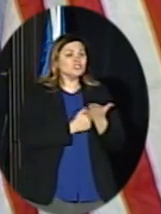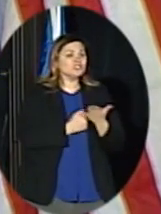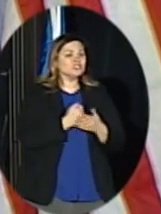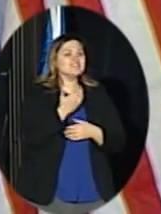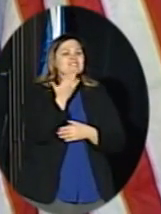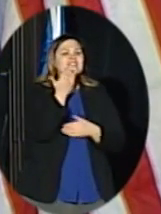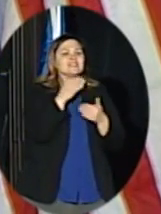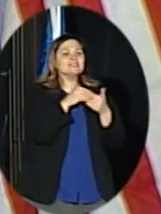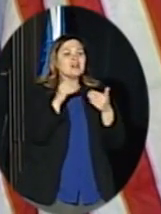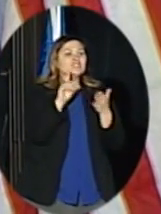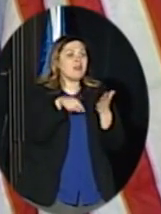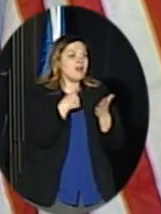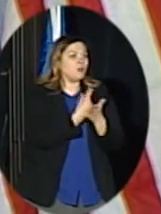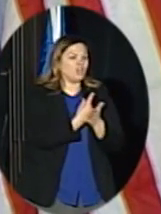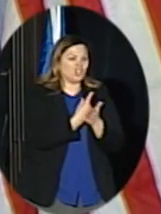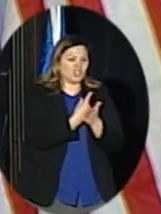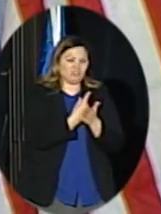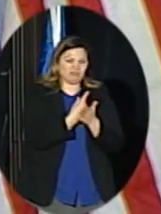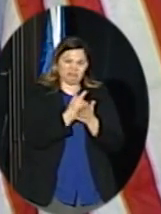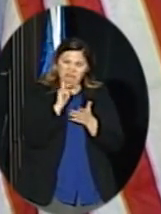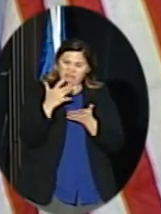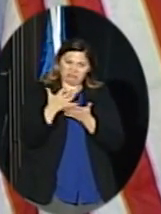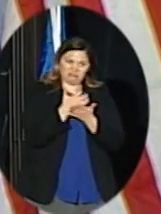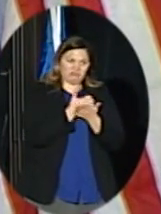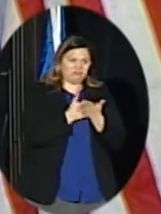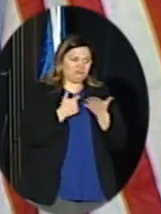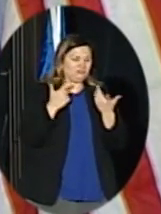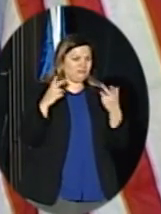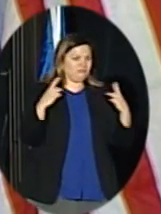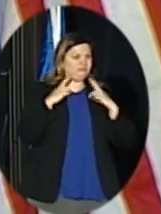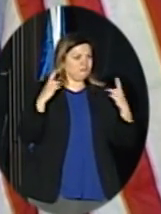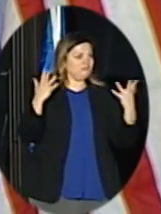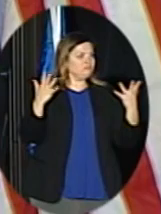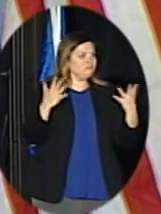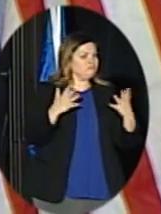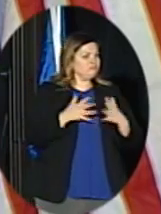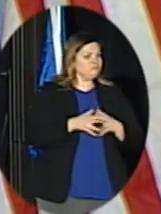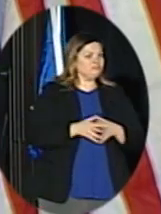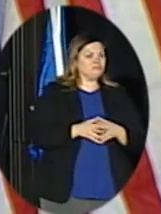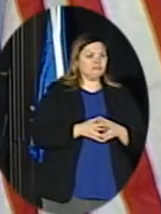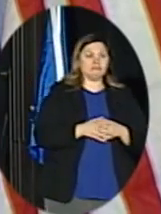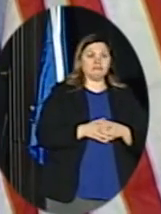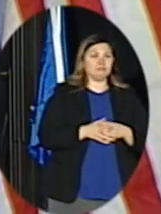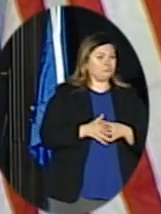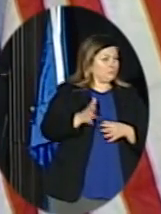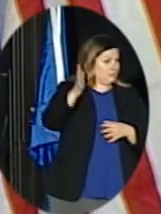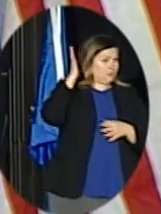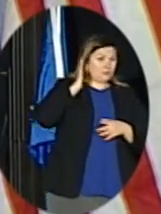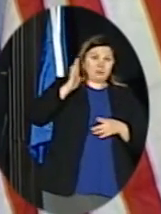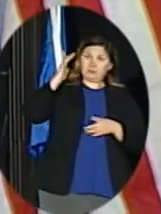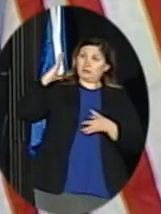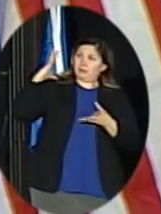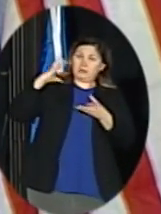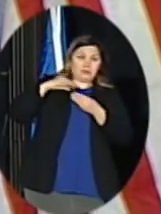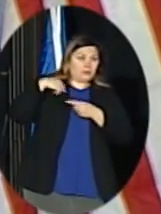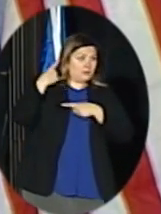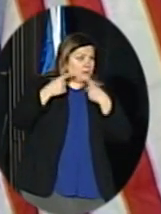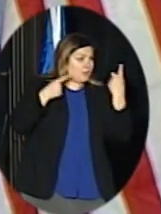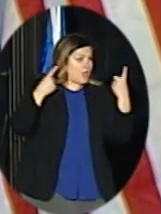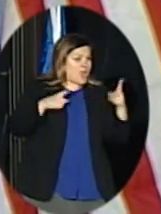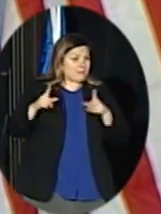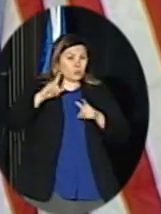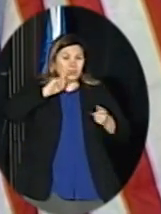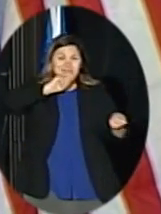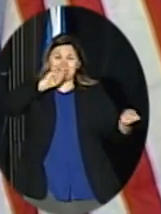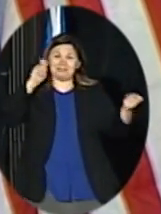We've changed a lot since then, and we're transforming again now. In neighborhood after neighborhood, I hear that as excited as we are about our